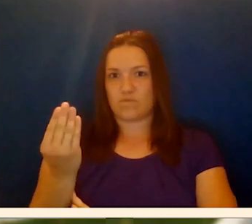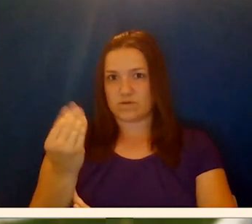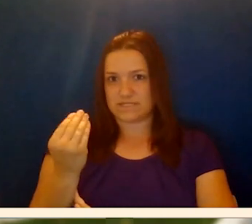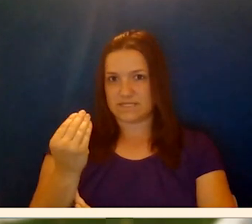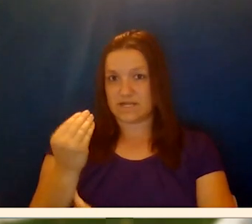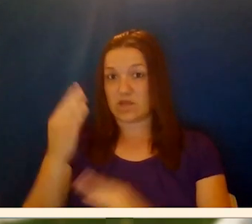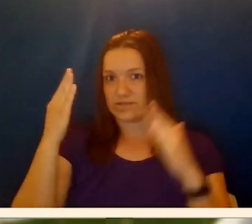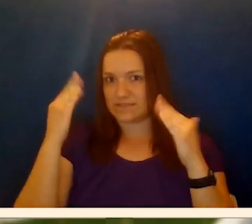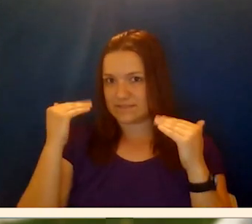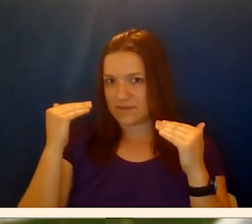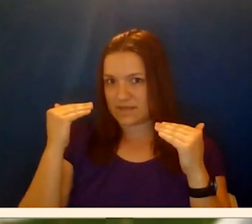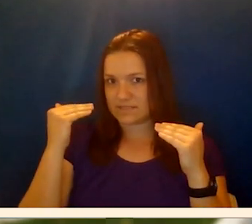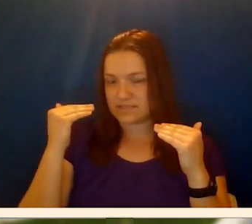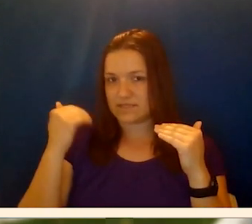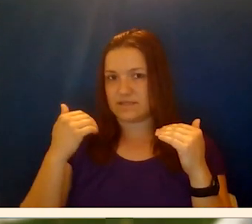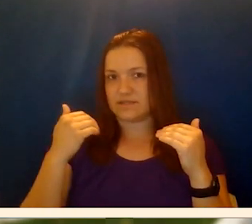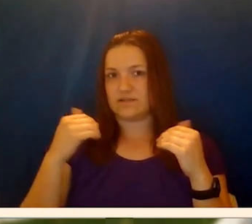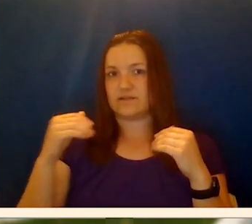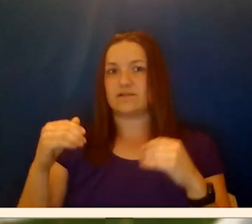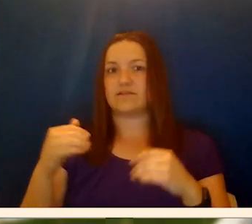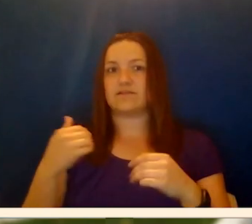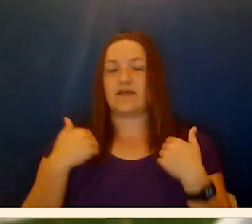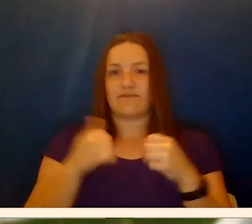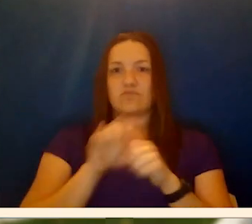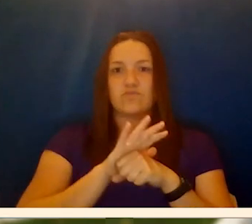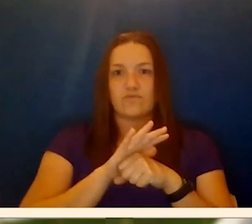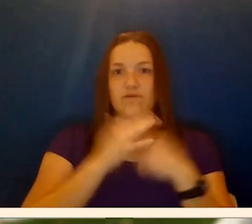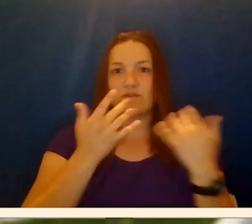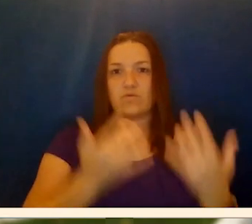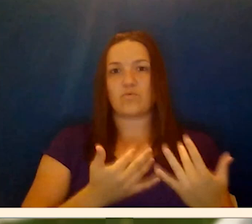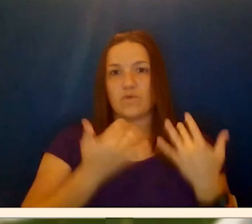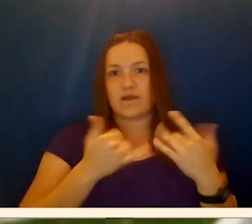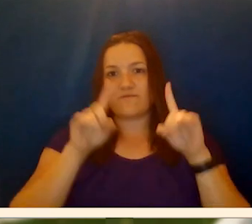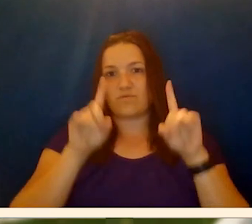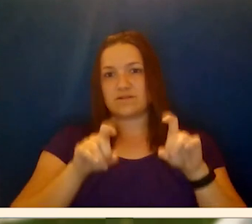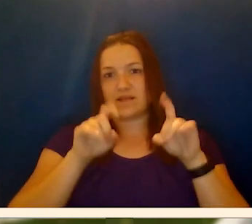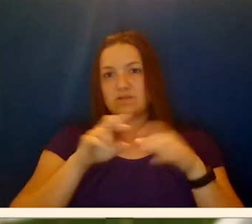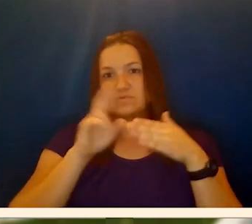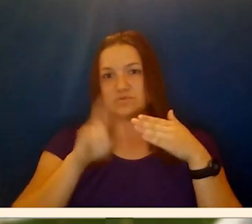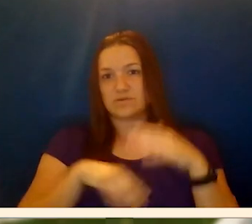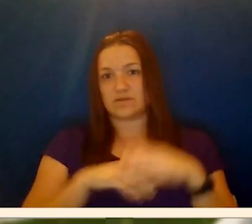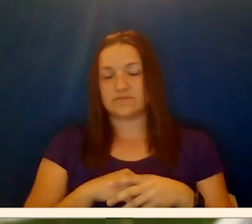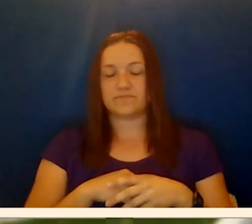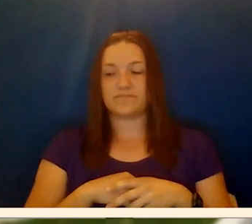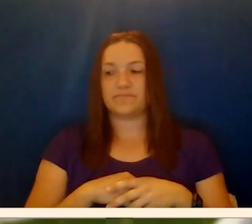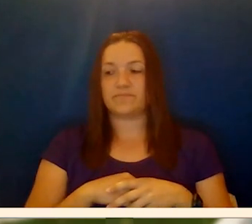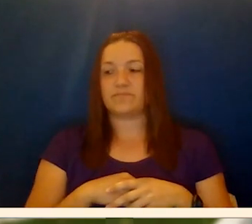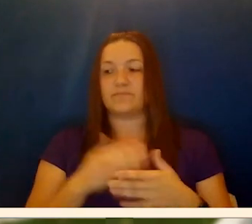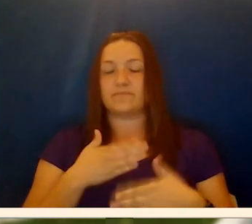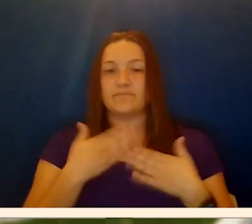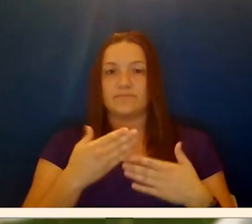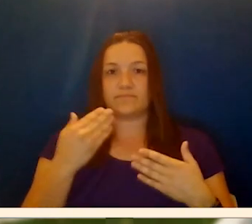that are suspected of having COVID, and we're waiting on test results. I'm delighted to report that